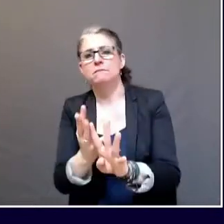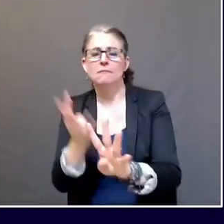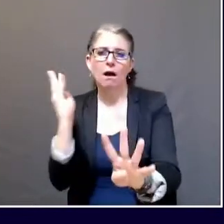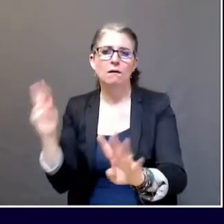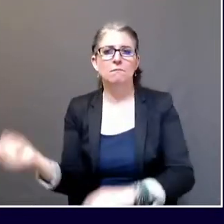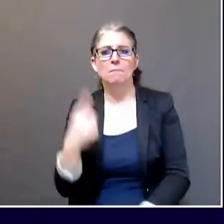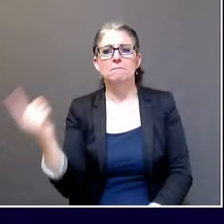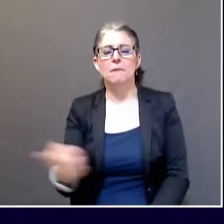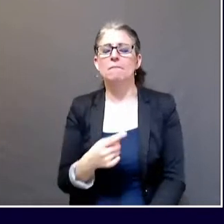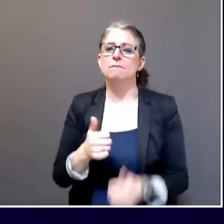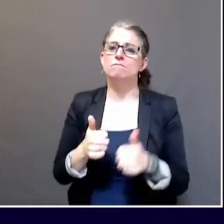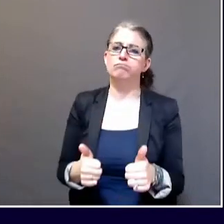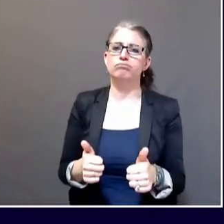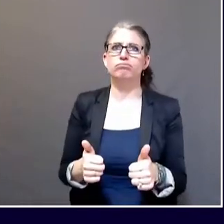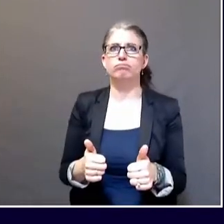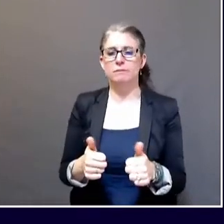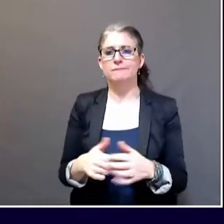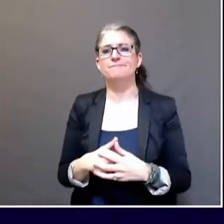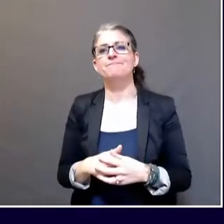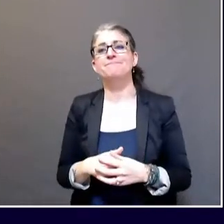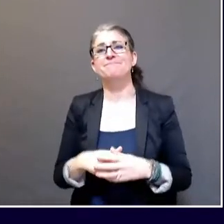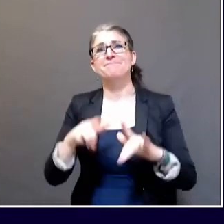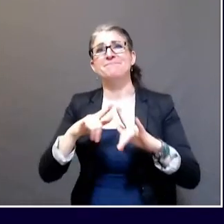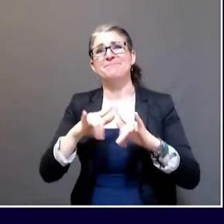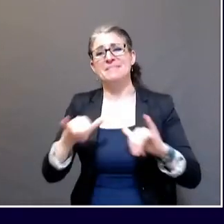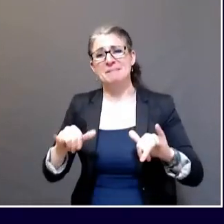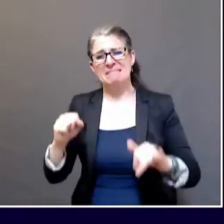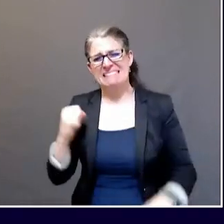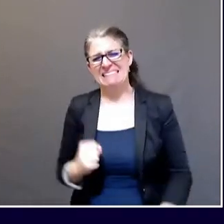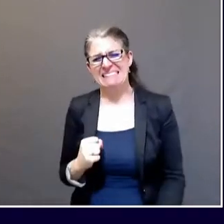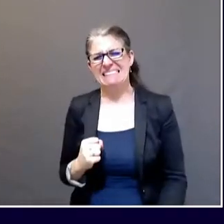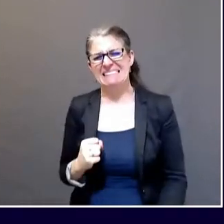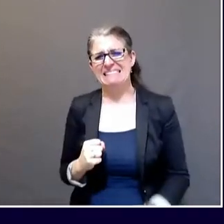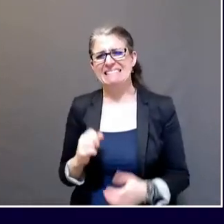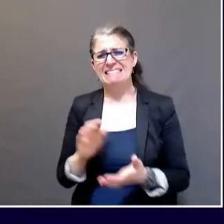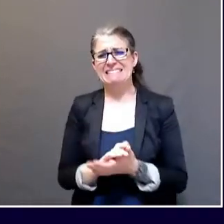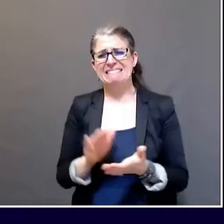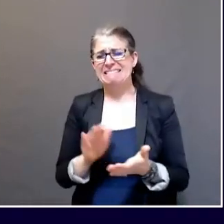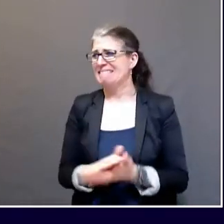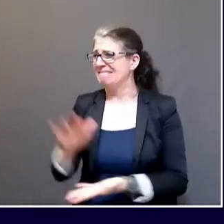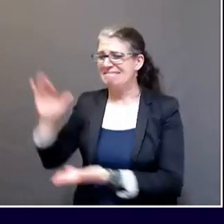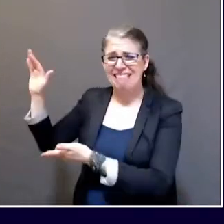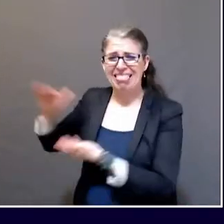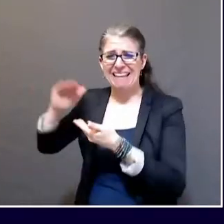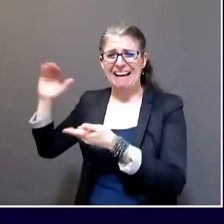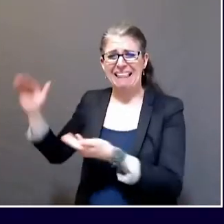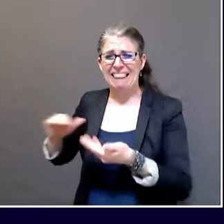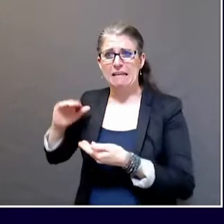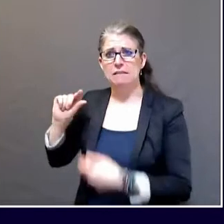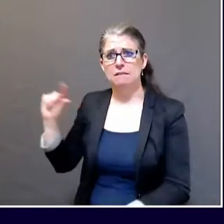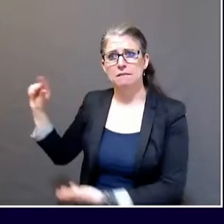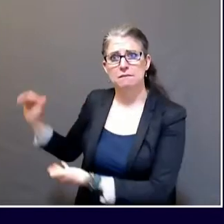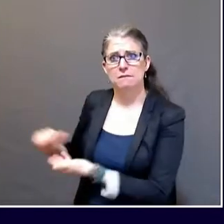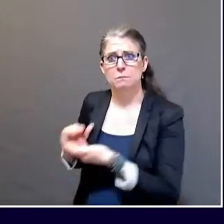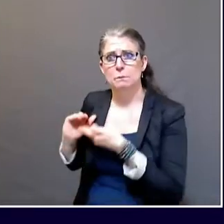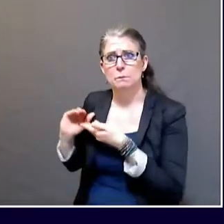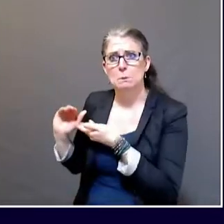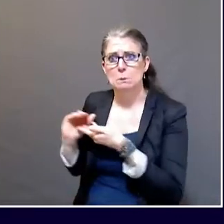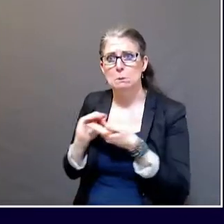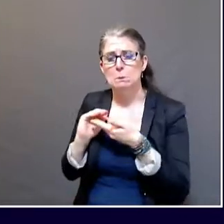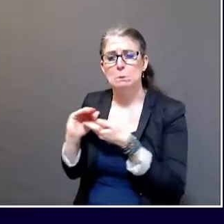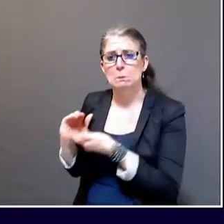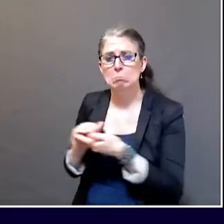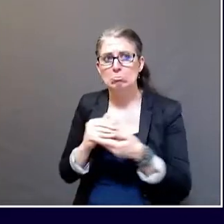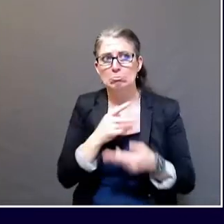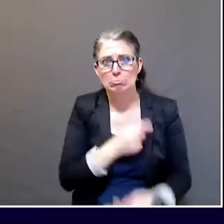we don't have the vaccine for every single one of them today. What I would offer and recommend that they do is